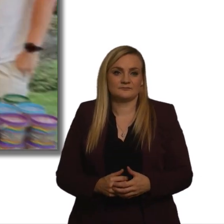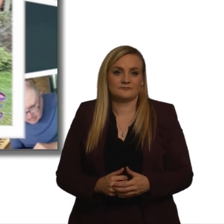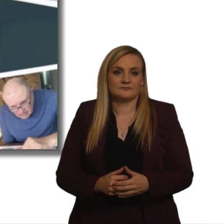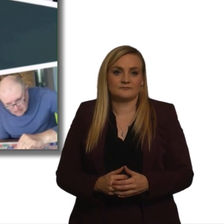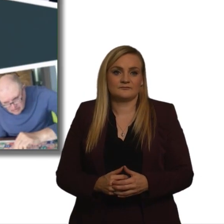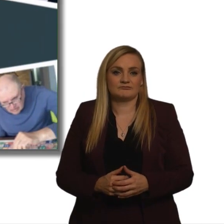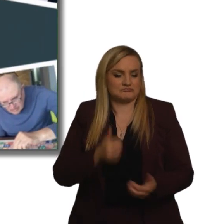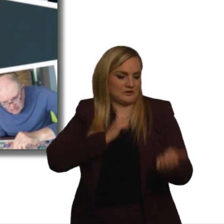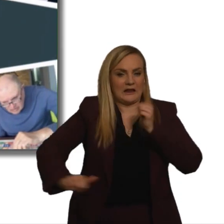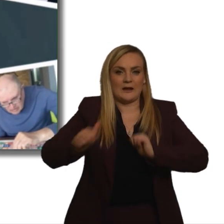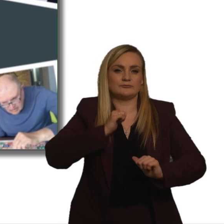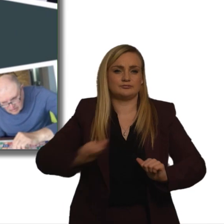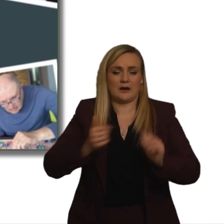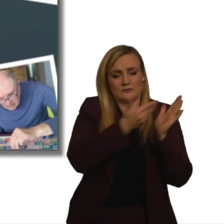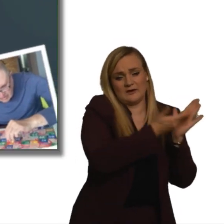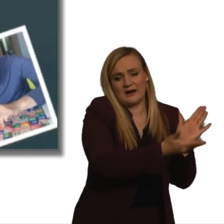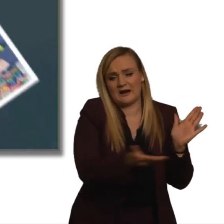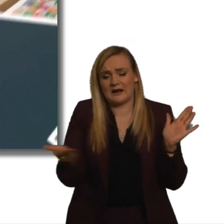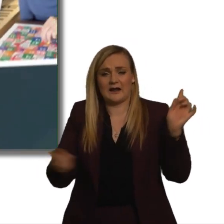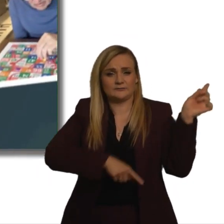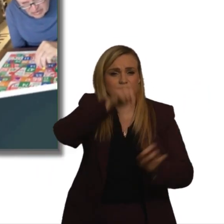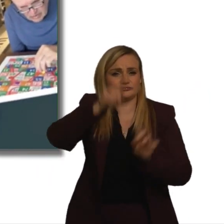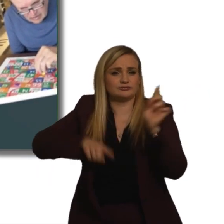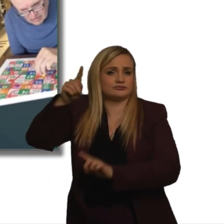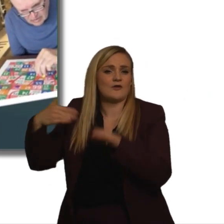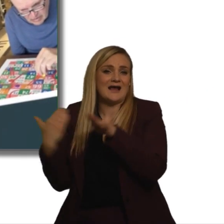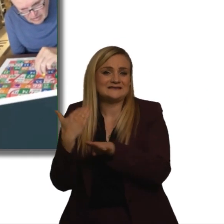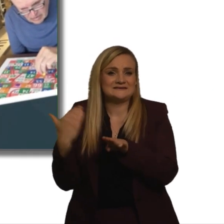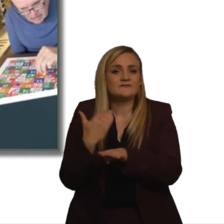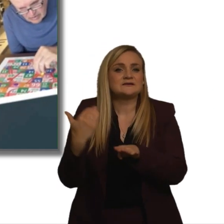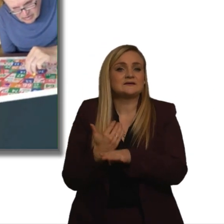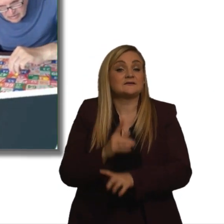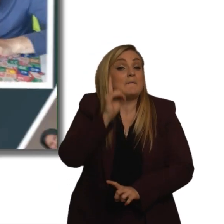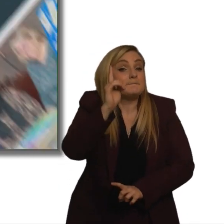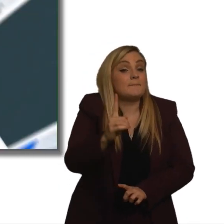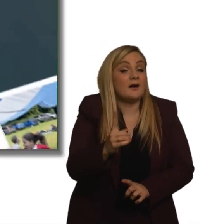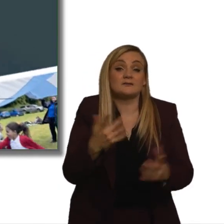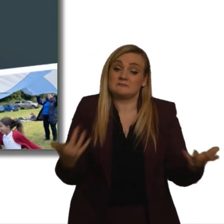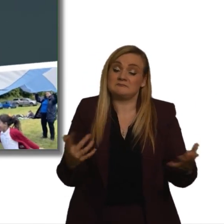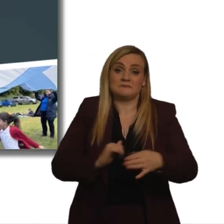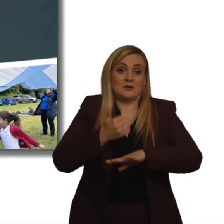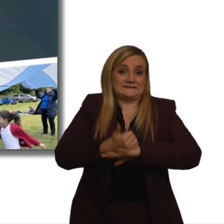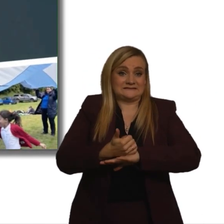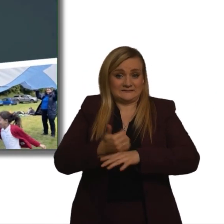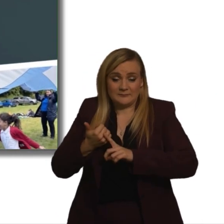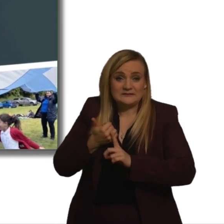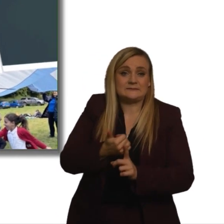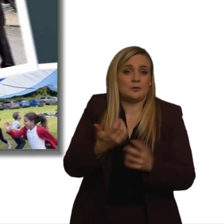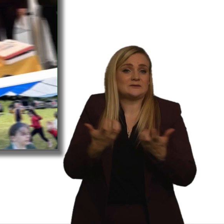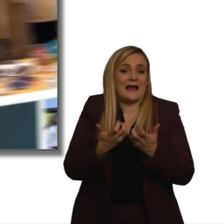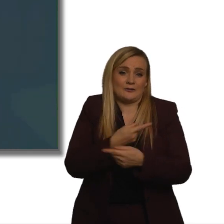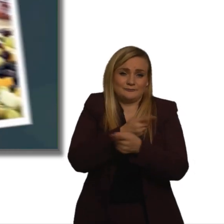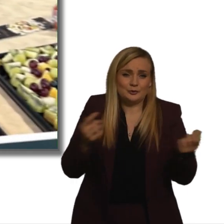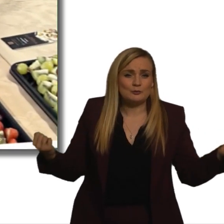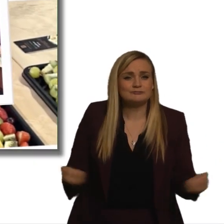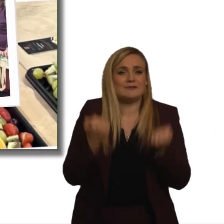We're proud of the breadth and diversity of our activity, but it's only possible thanks to the energy and enthusiasm